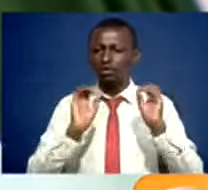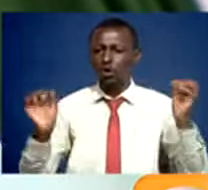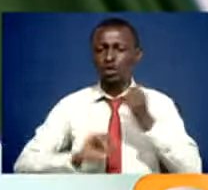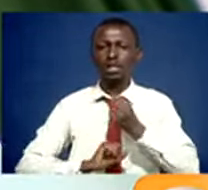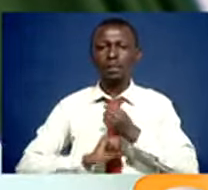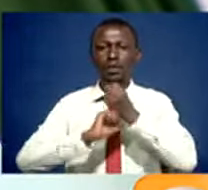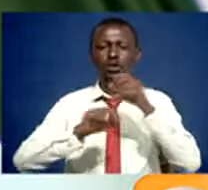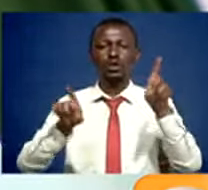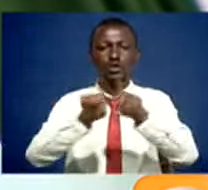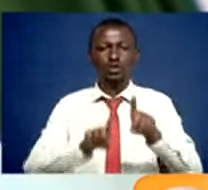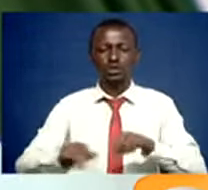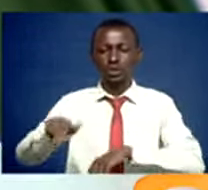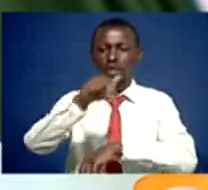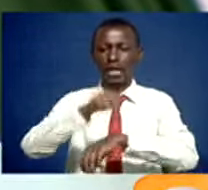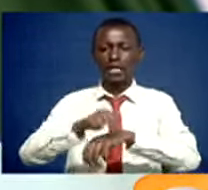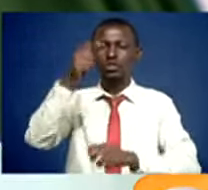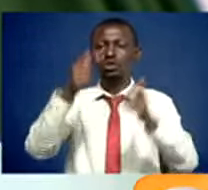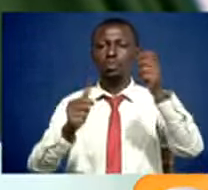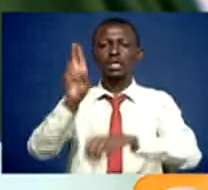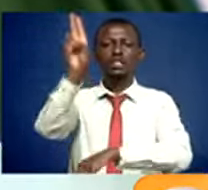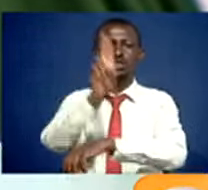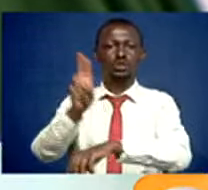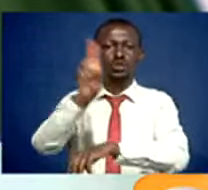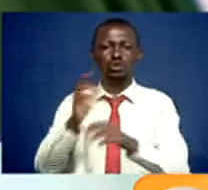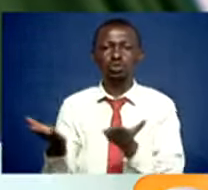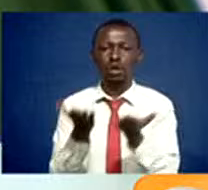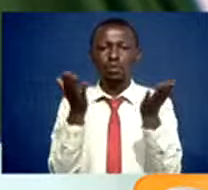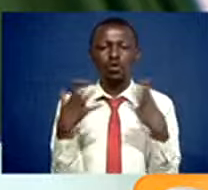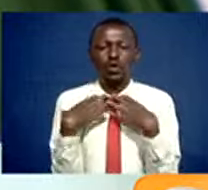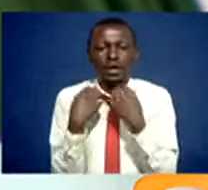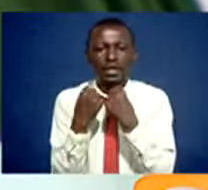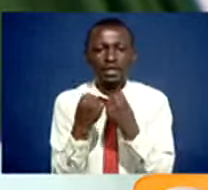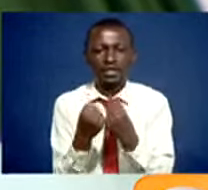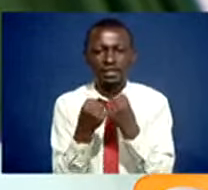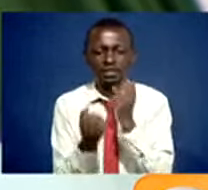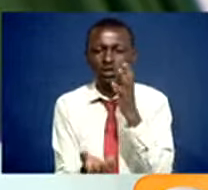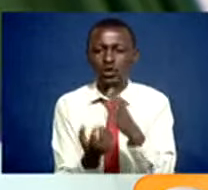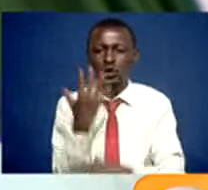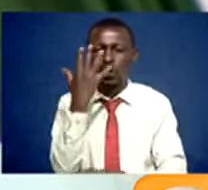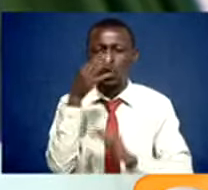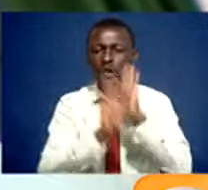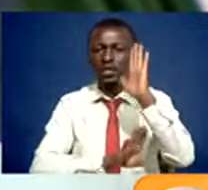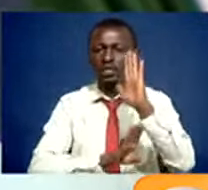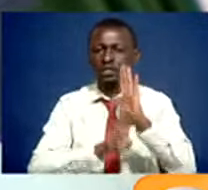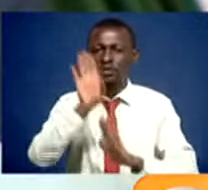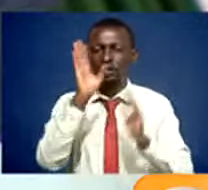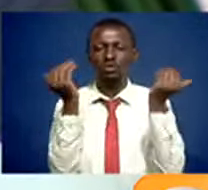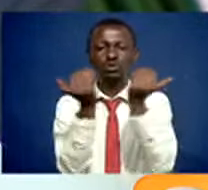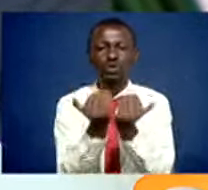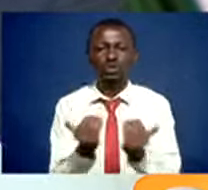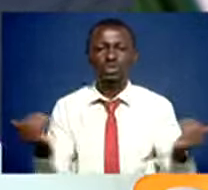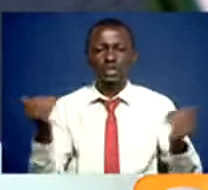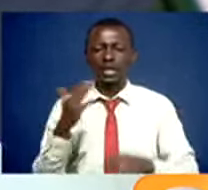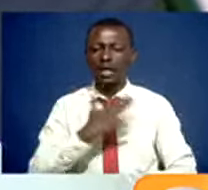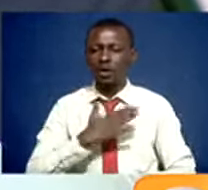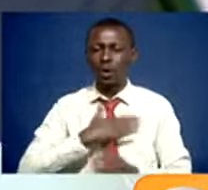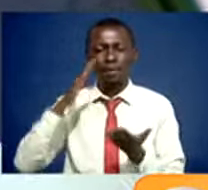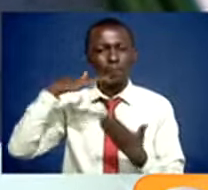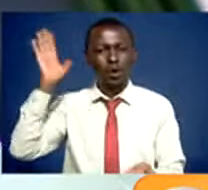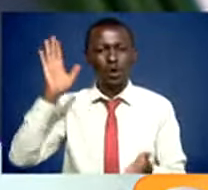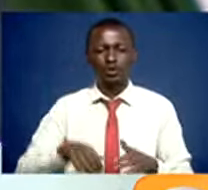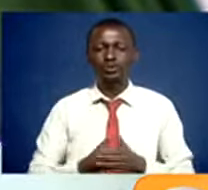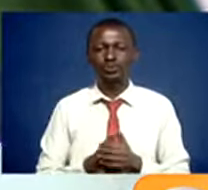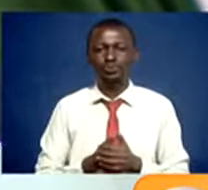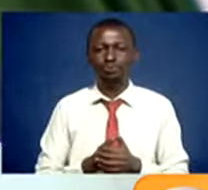higher national milk consumption to improve health, especially the growth and development of our children.